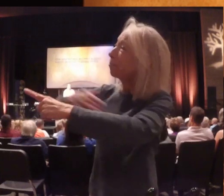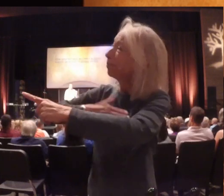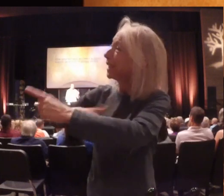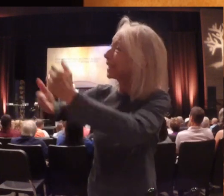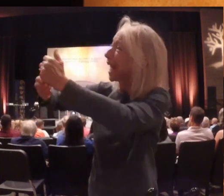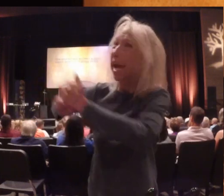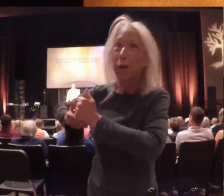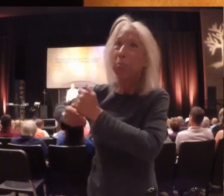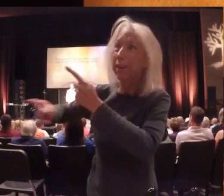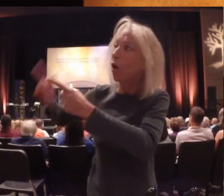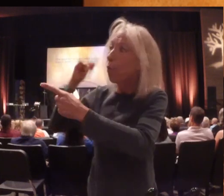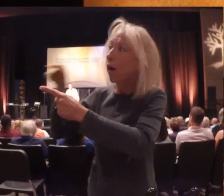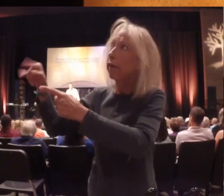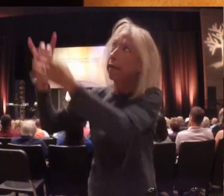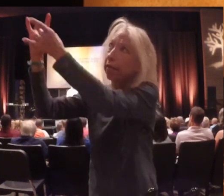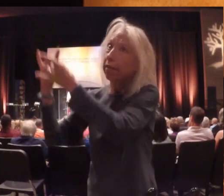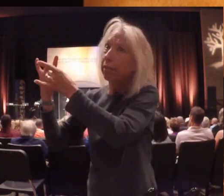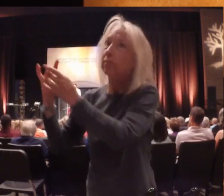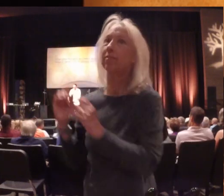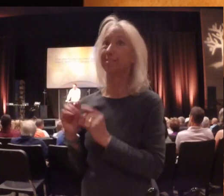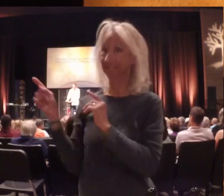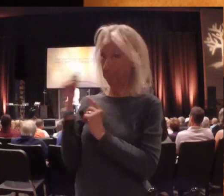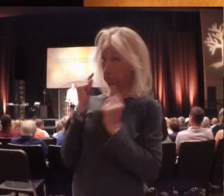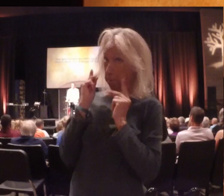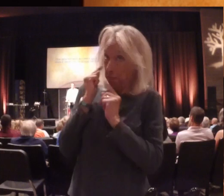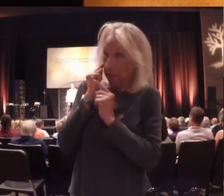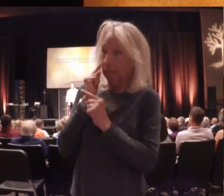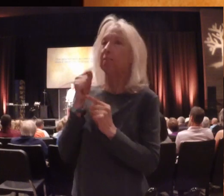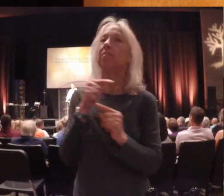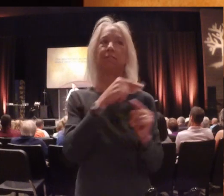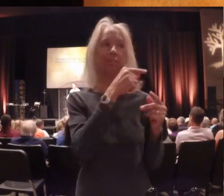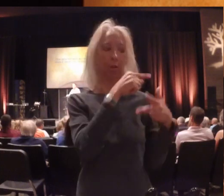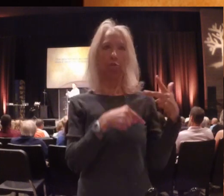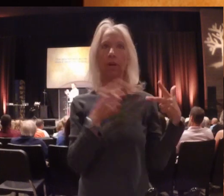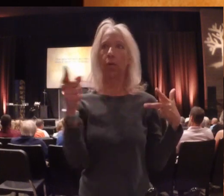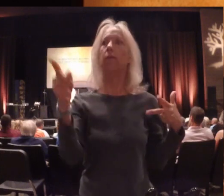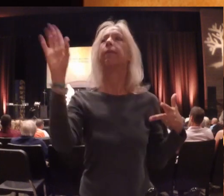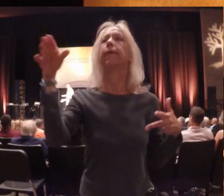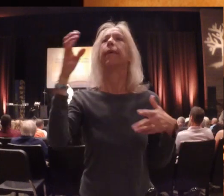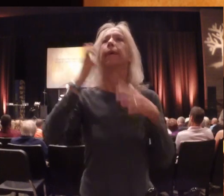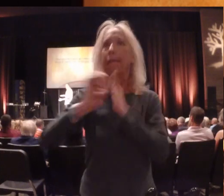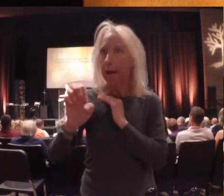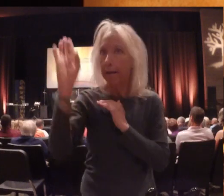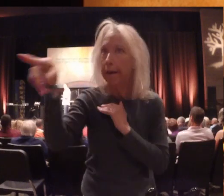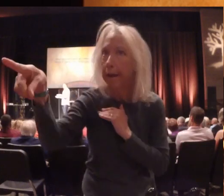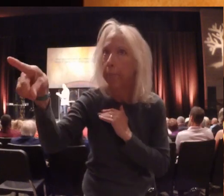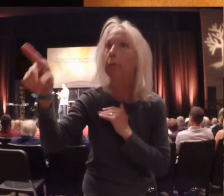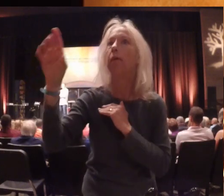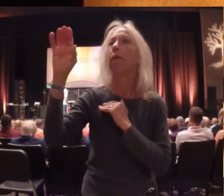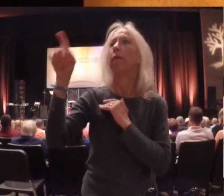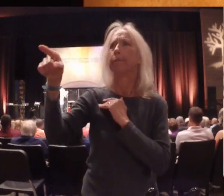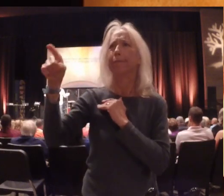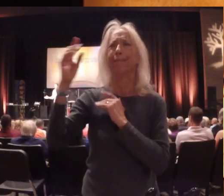And pull some spiritual strings. And they go to Elisha with that kind of manner. And I'm sure they've heard about Elisha's acts as well. You know, he